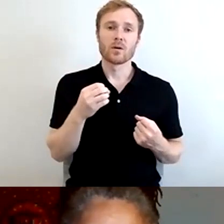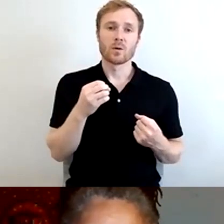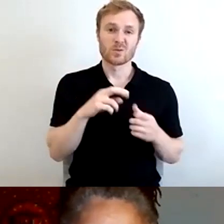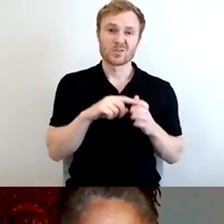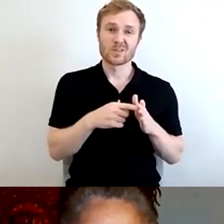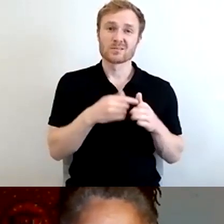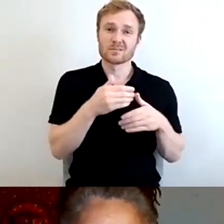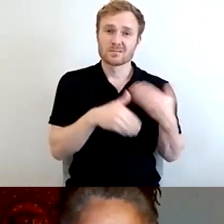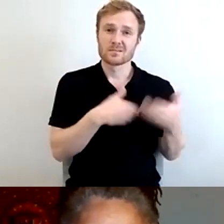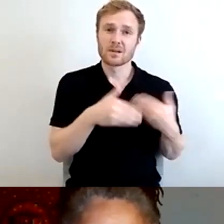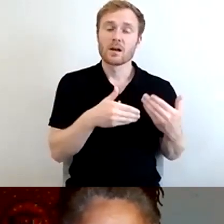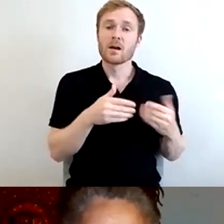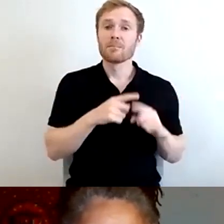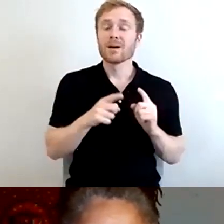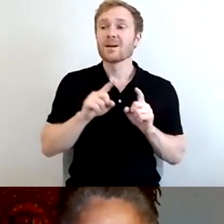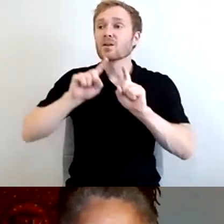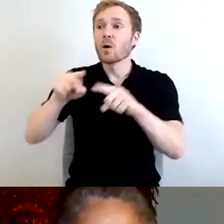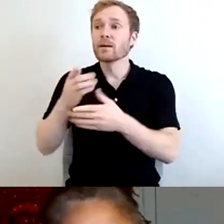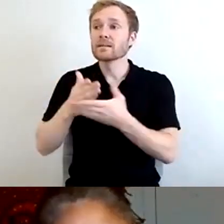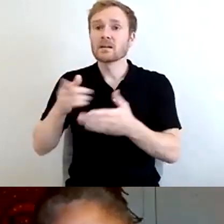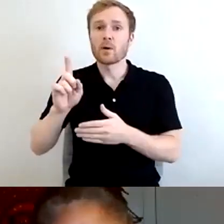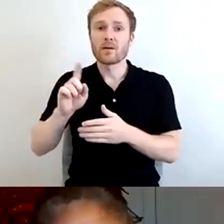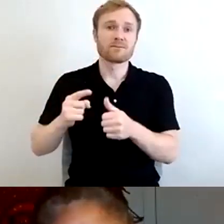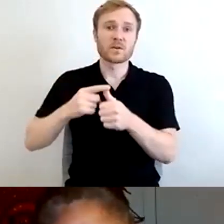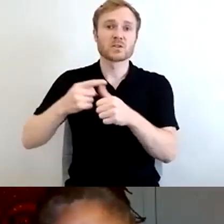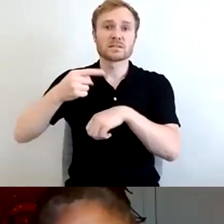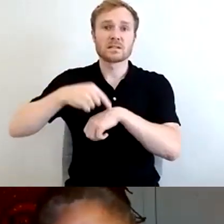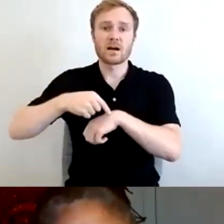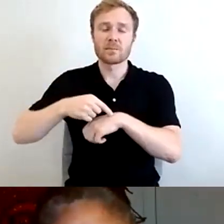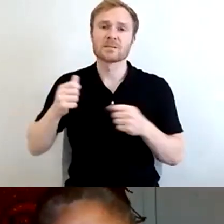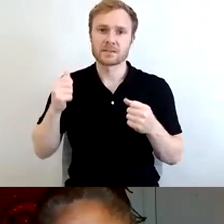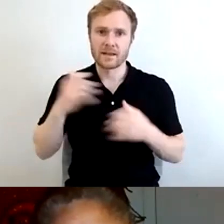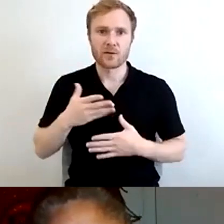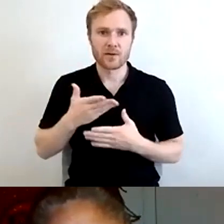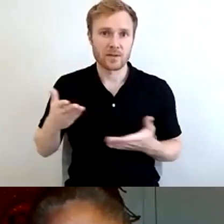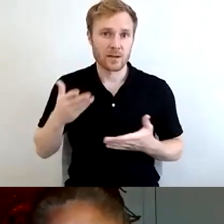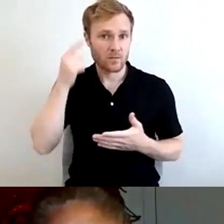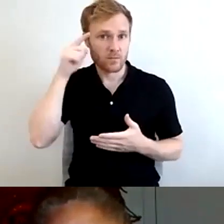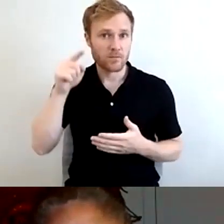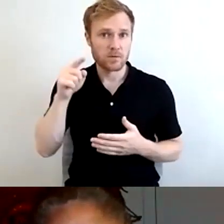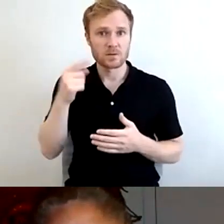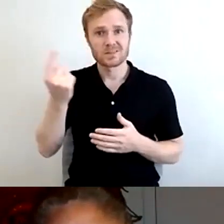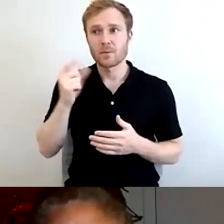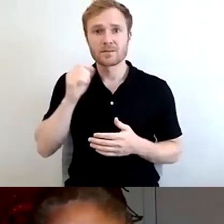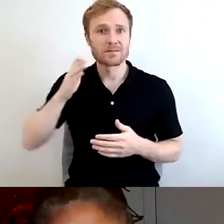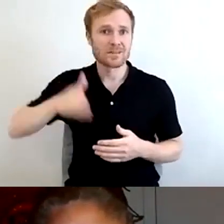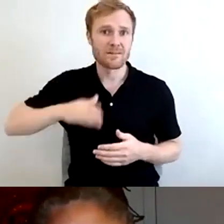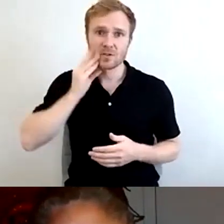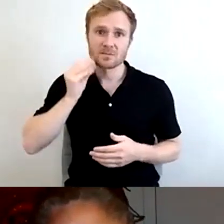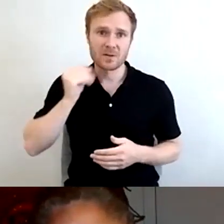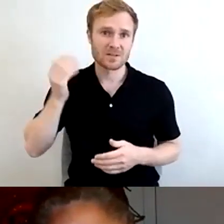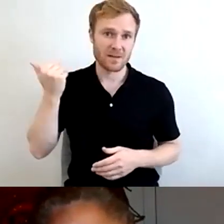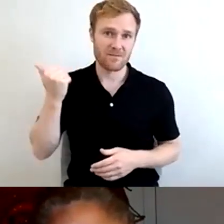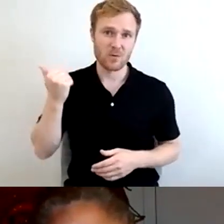time is a scary thing for somebody that's never been through it or never went through it.